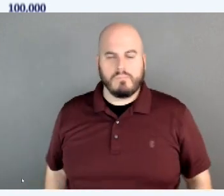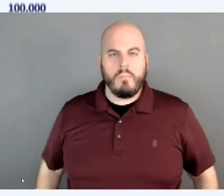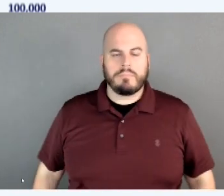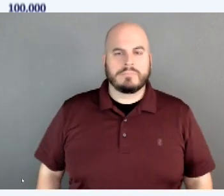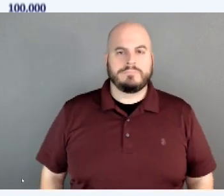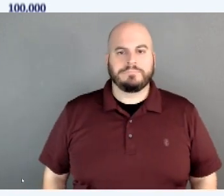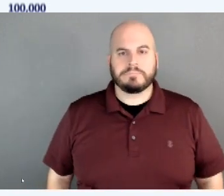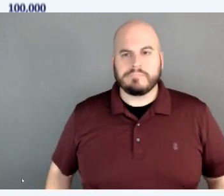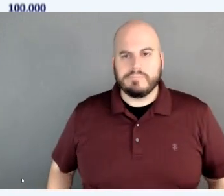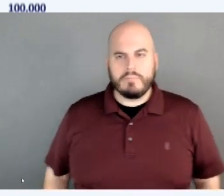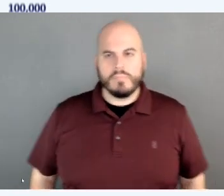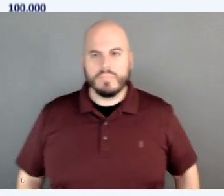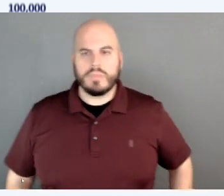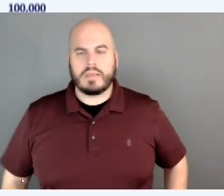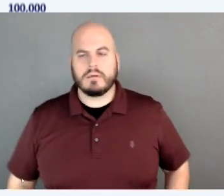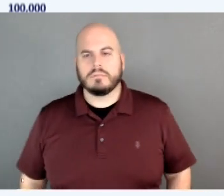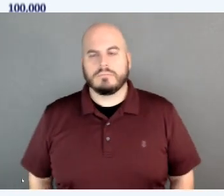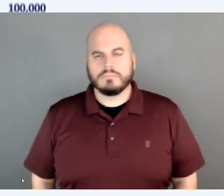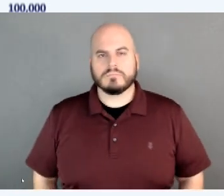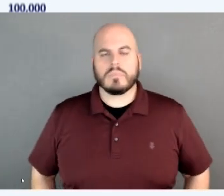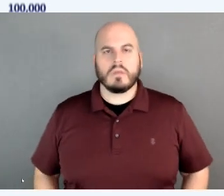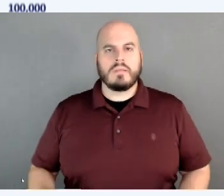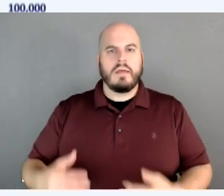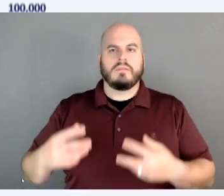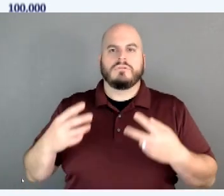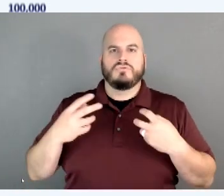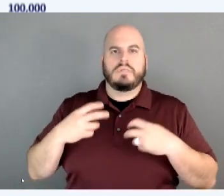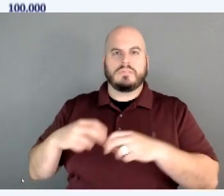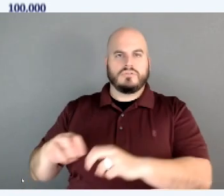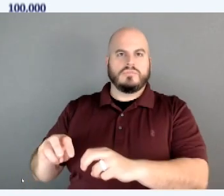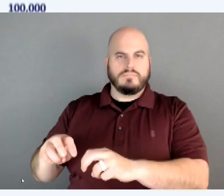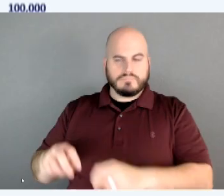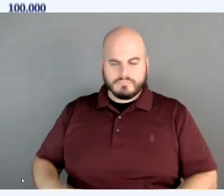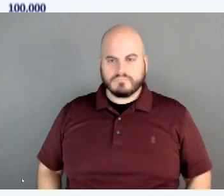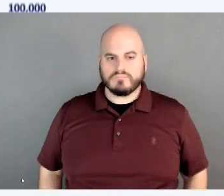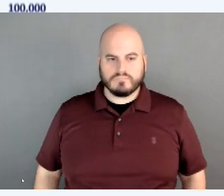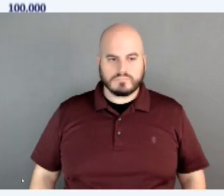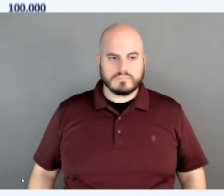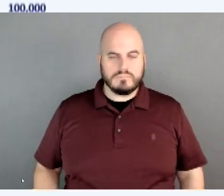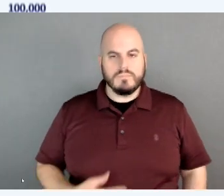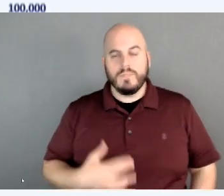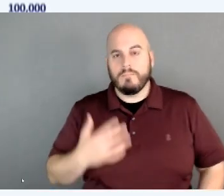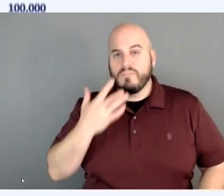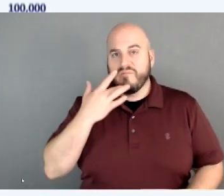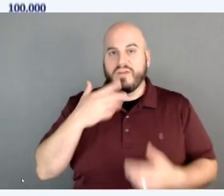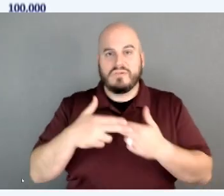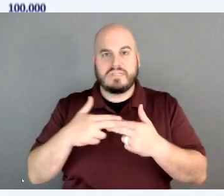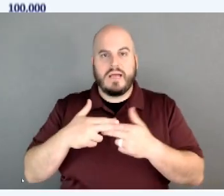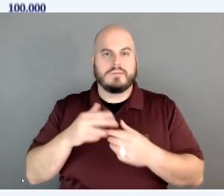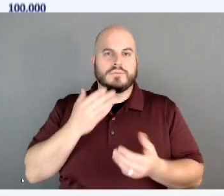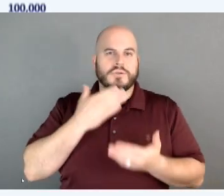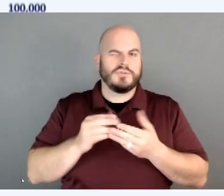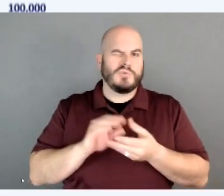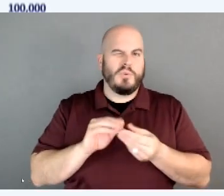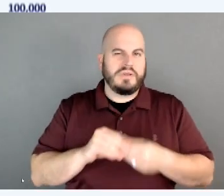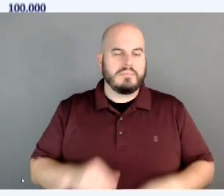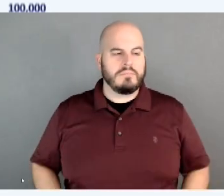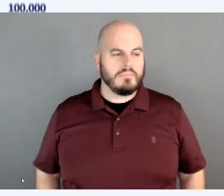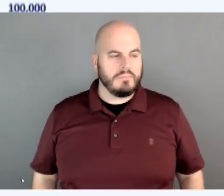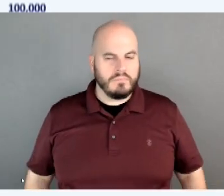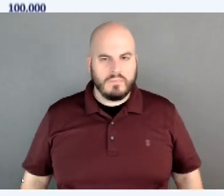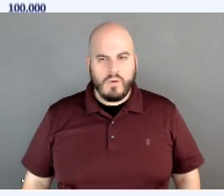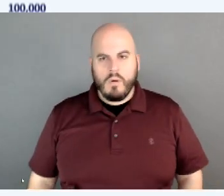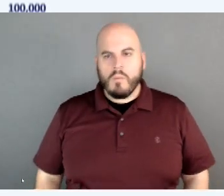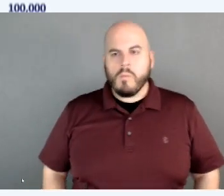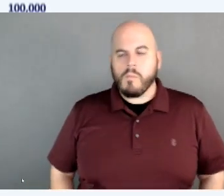All right, so talk about the transition. This is my favorite side. This is a good story here. This red box